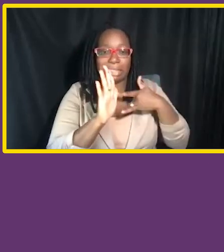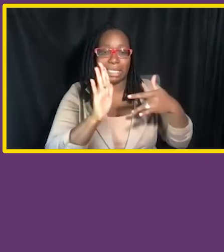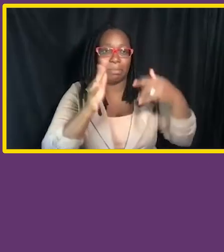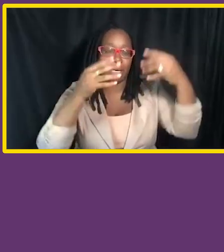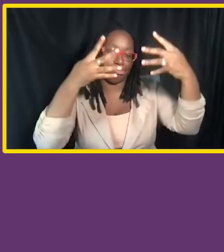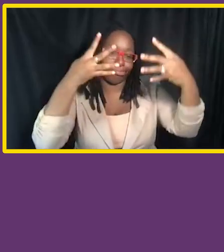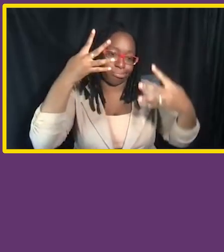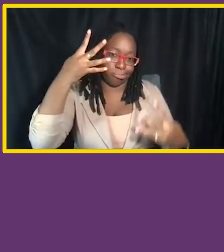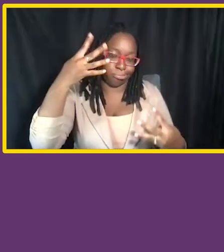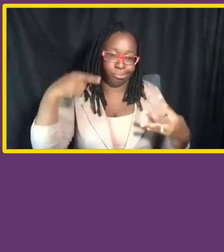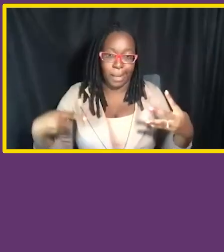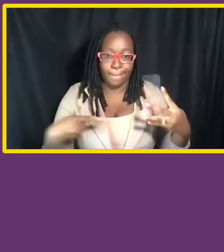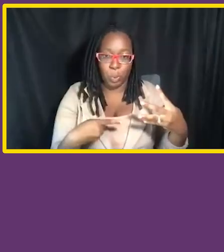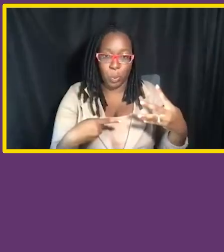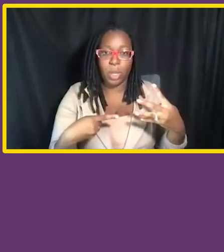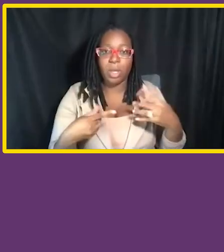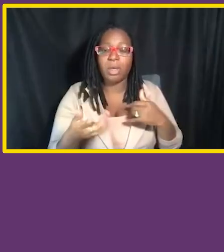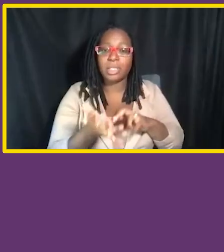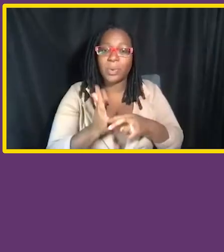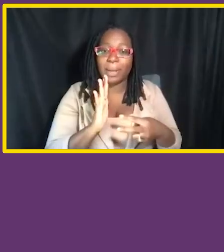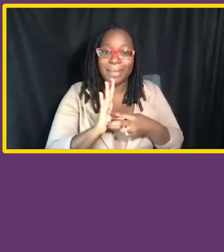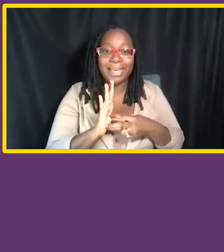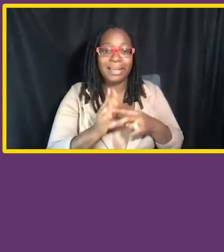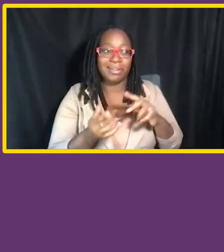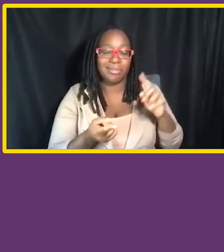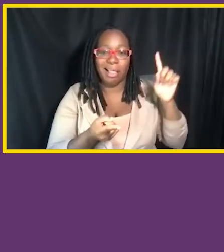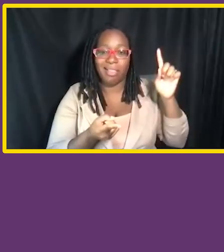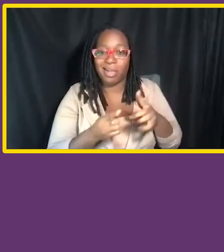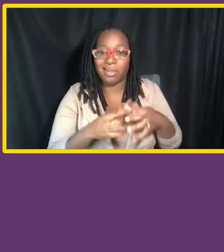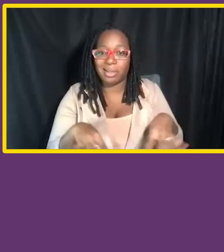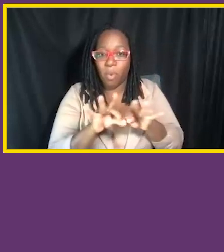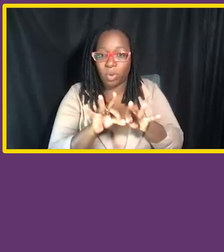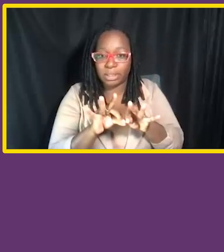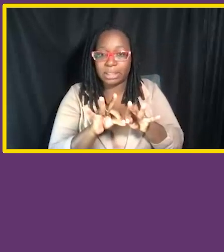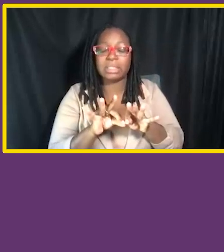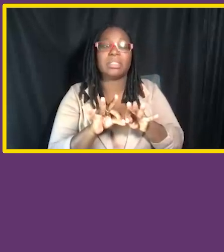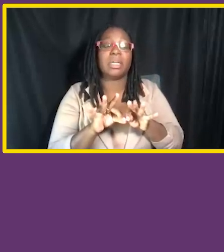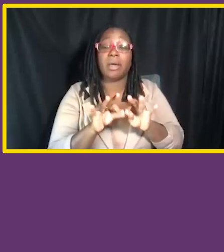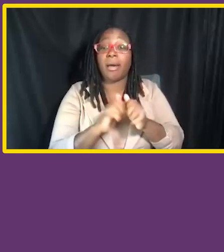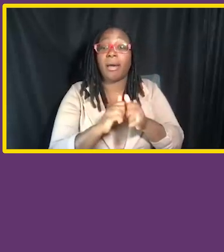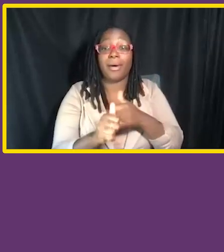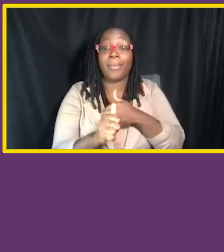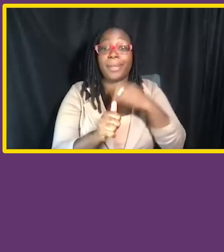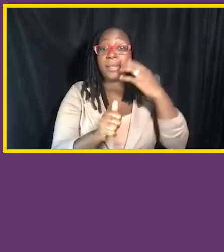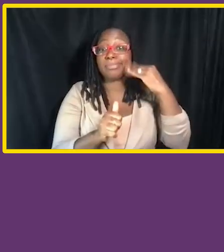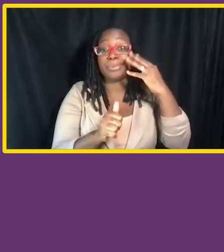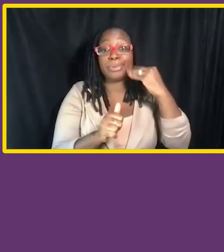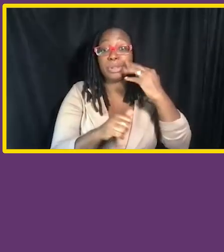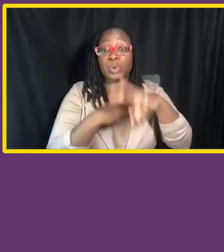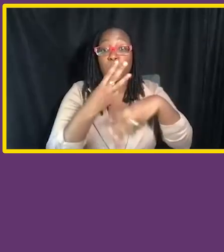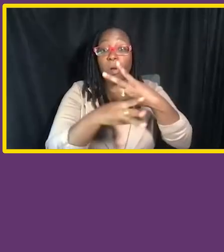by definition, objectively, and then how we experience the world, in addition to other forms of oppression, adds to